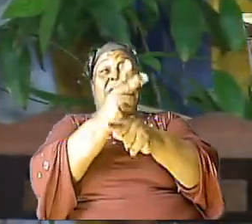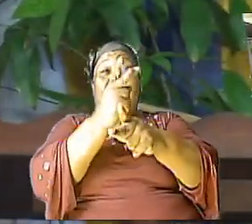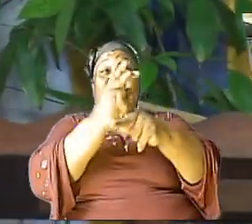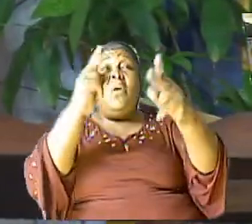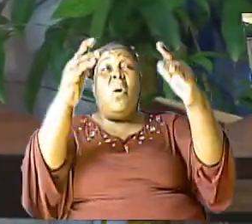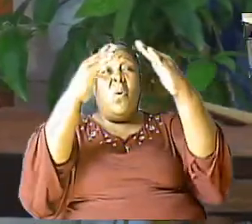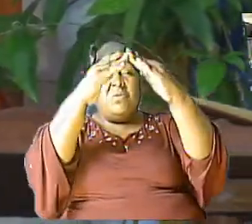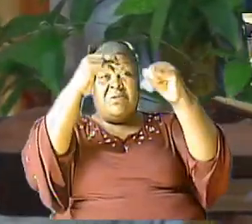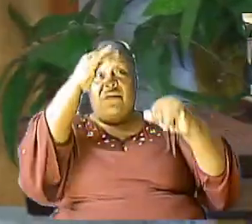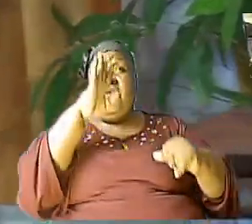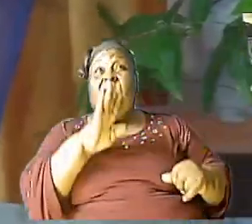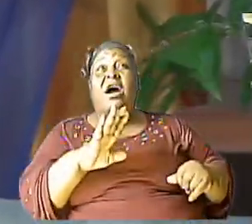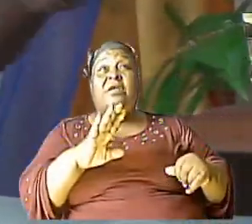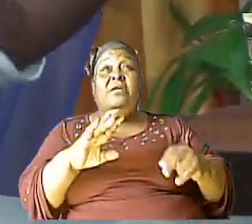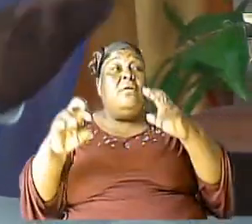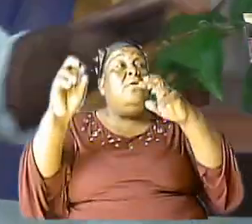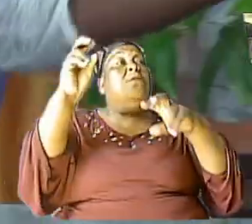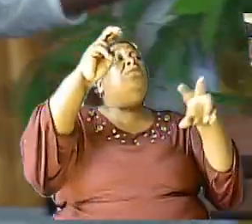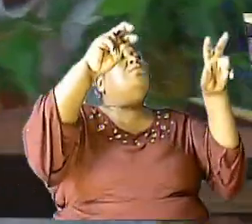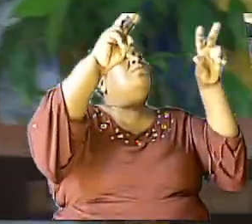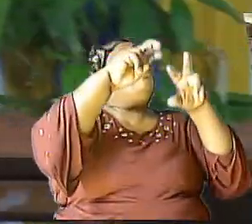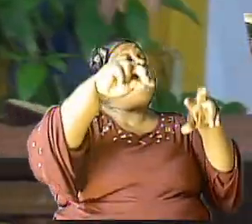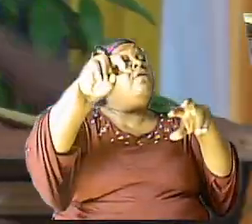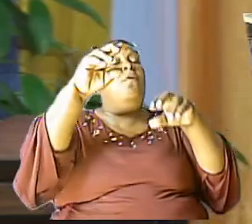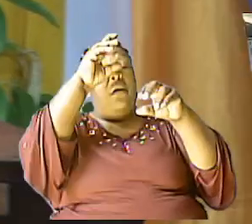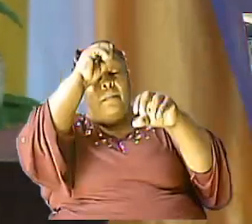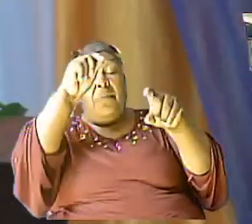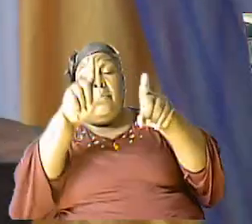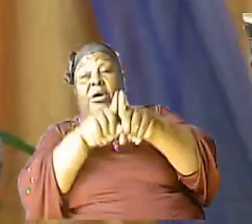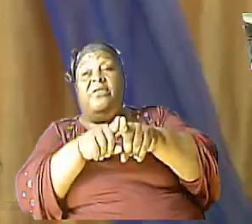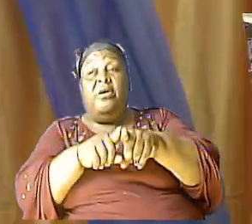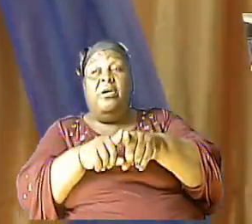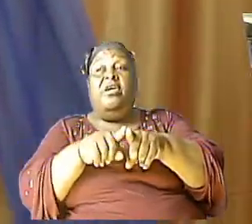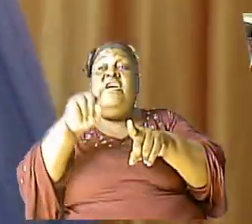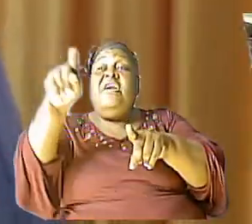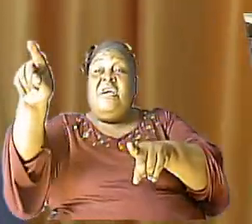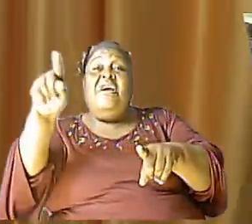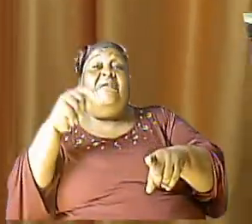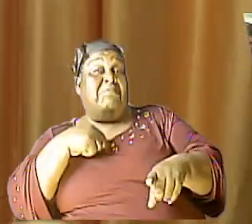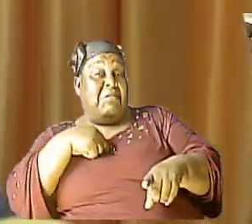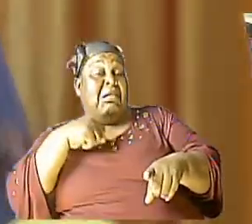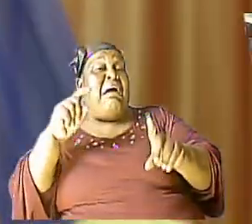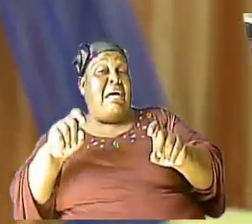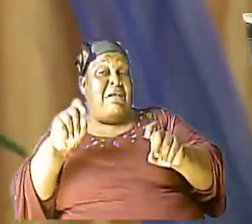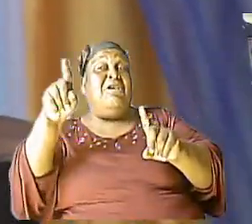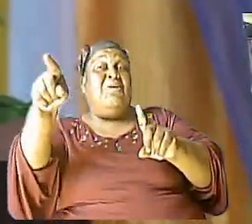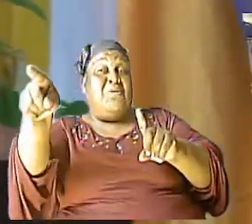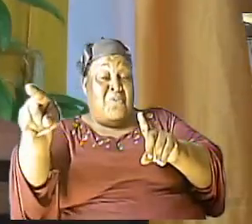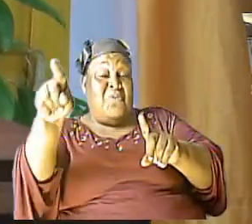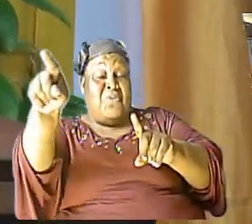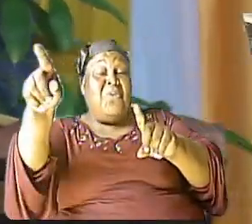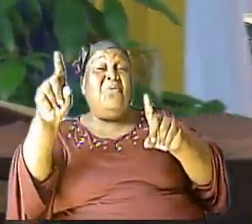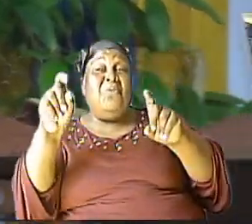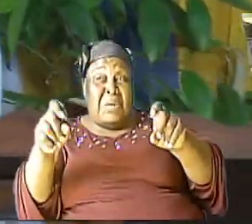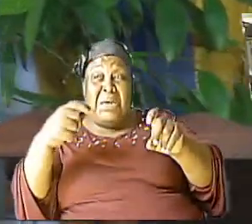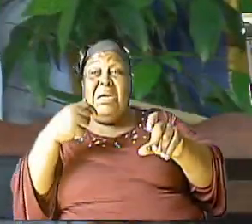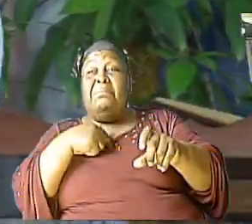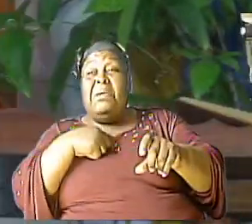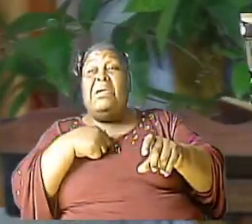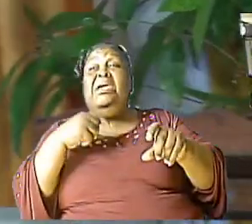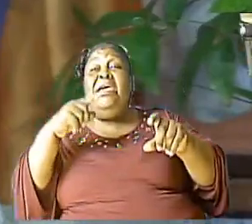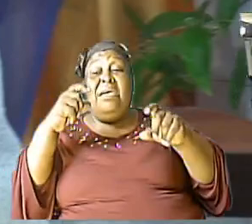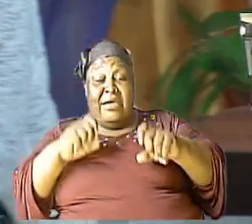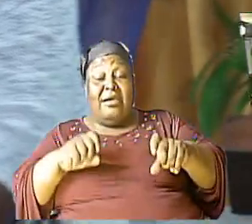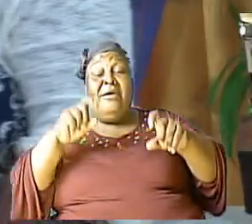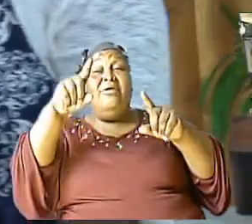God. We look out for our brethren. I need you. You need me. Praise the Lord. You are important to me. I need you to